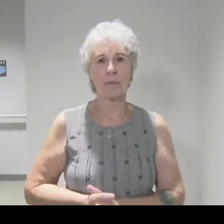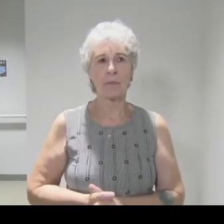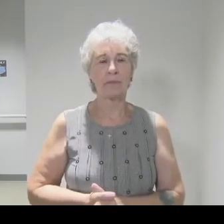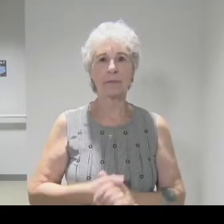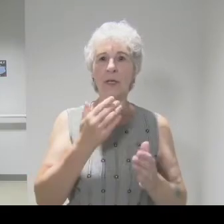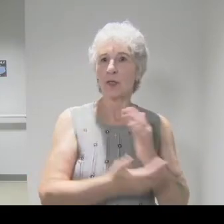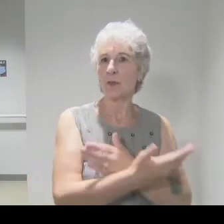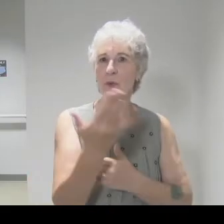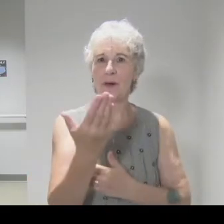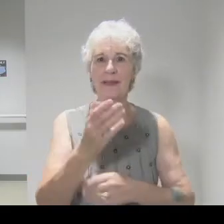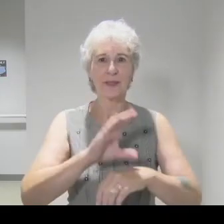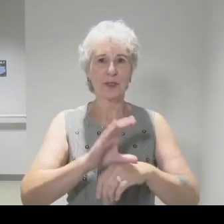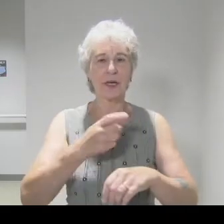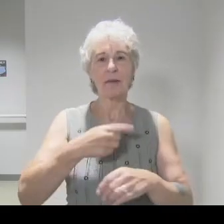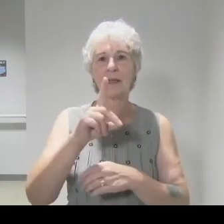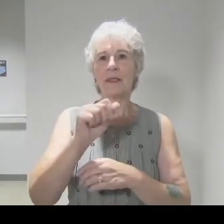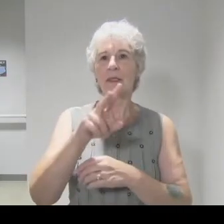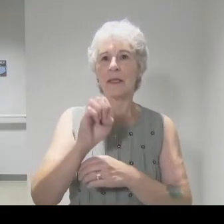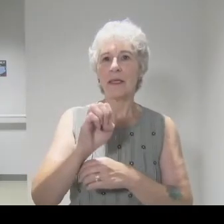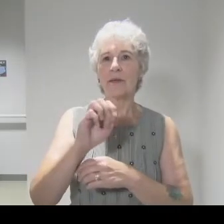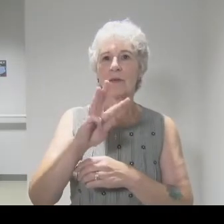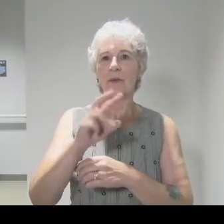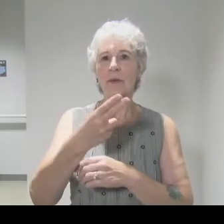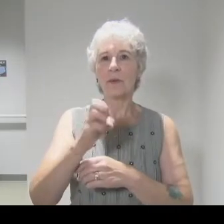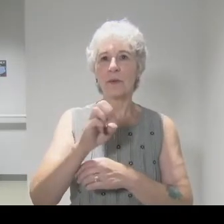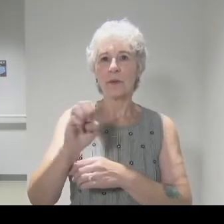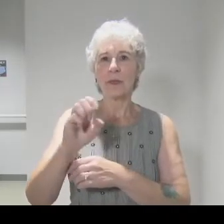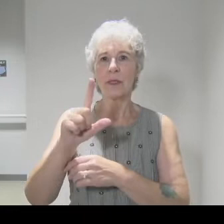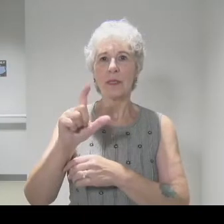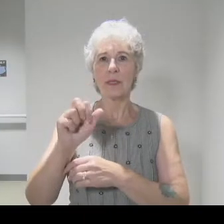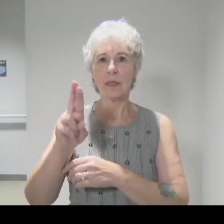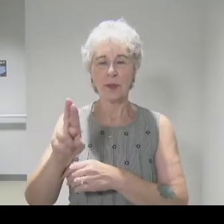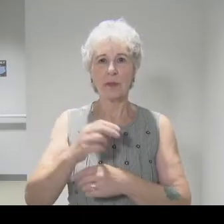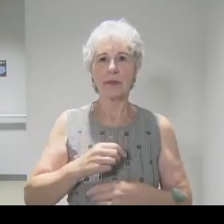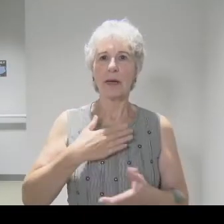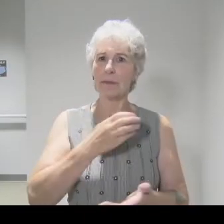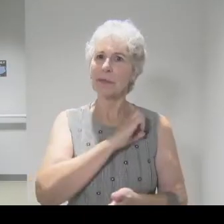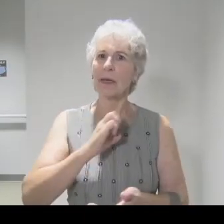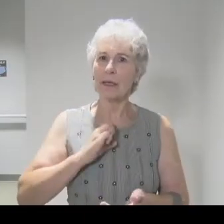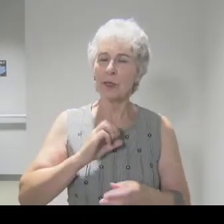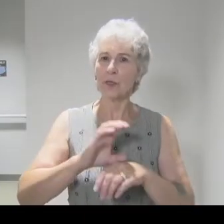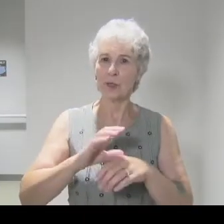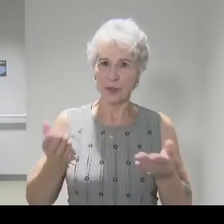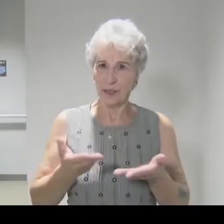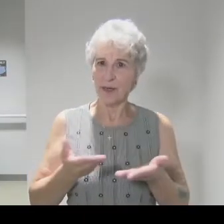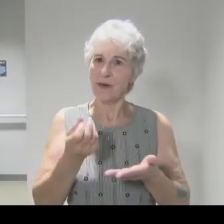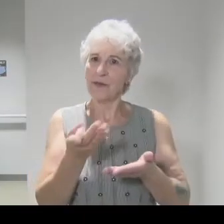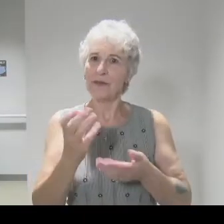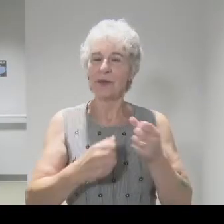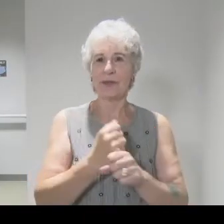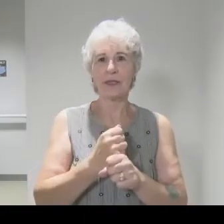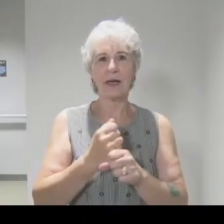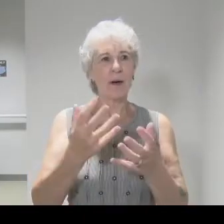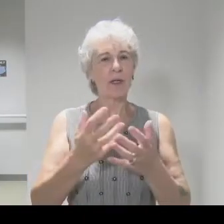Good morning, church. I'm Dave Wheeler. Excuse me. I've been elder at the church here for a few years, but just want to welcome you